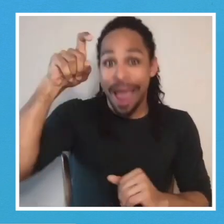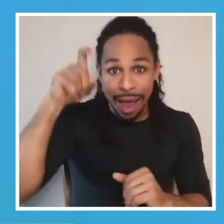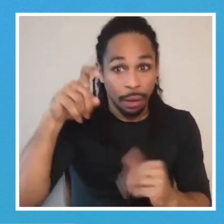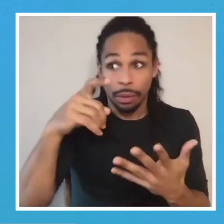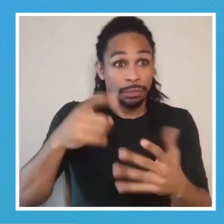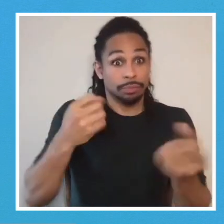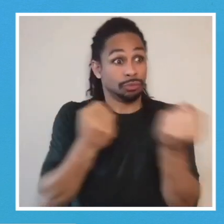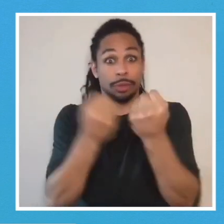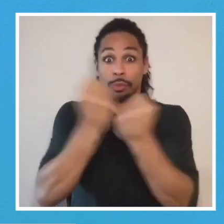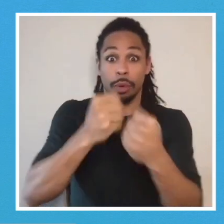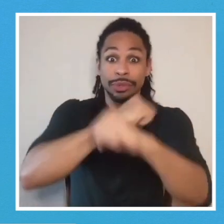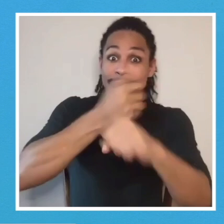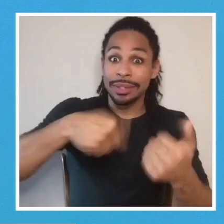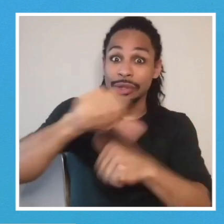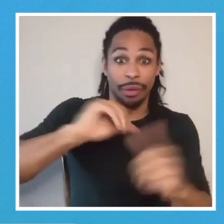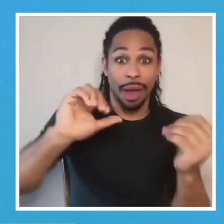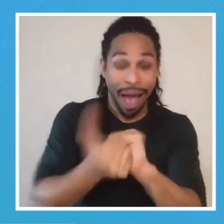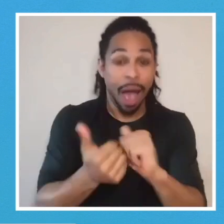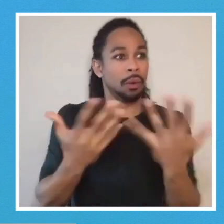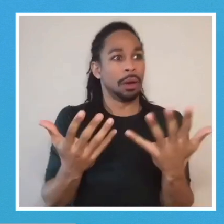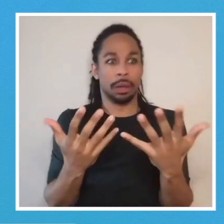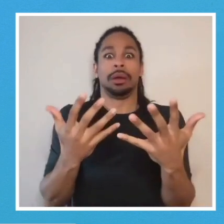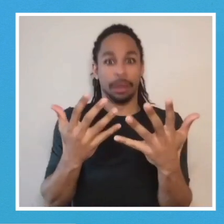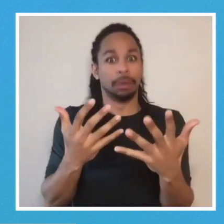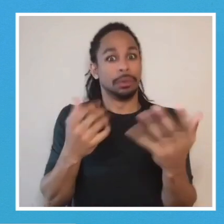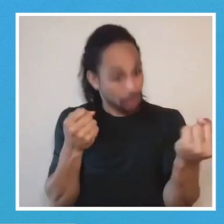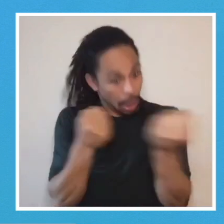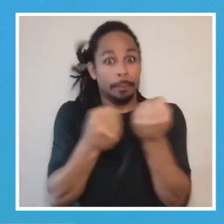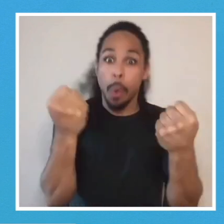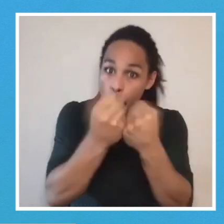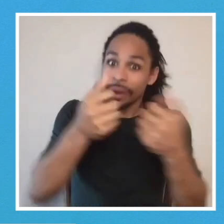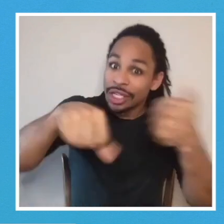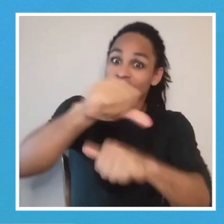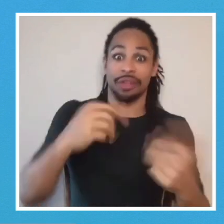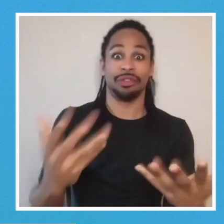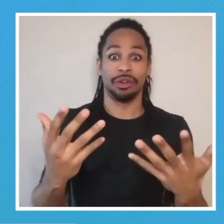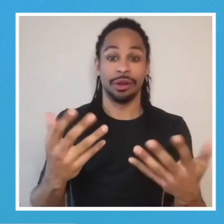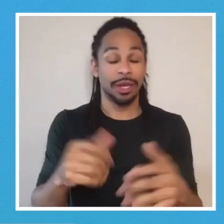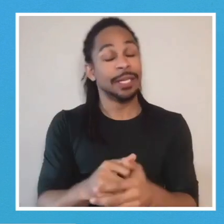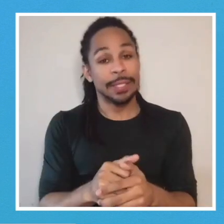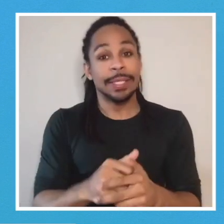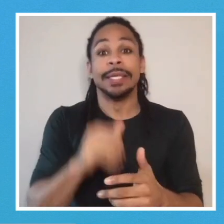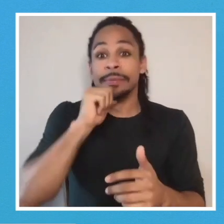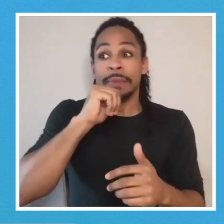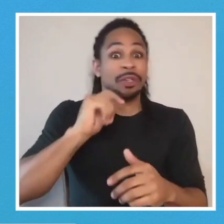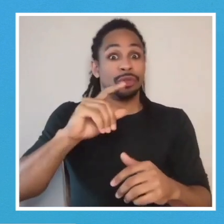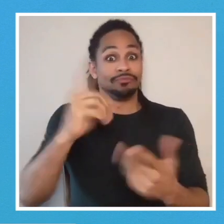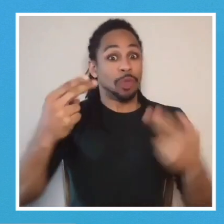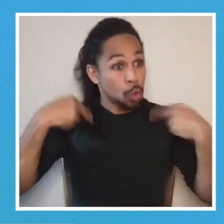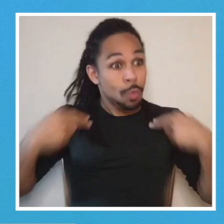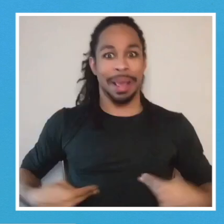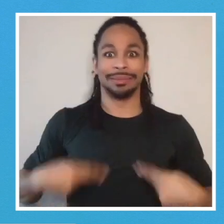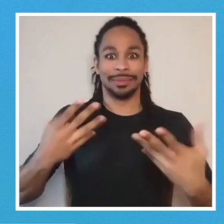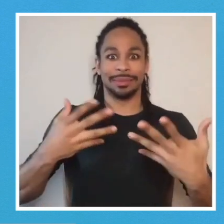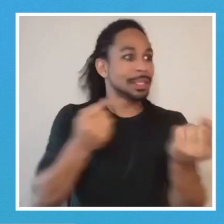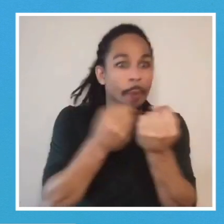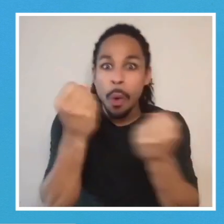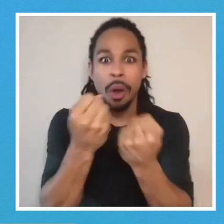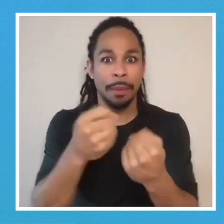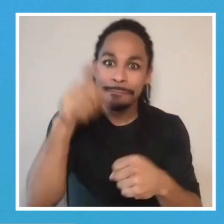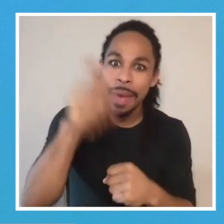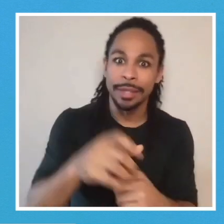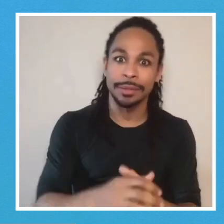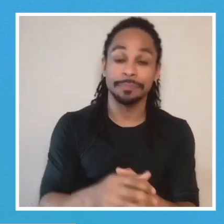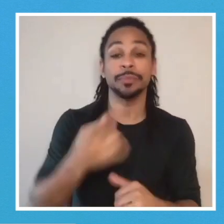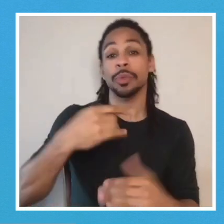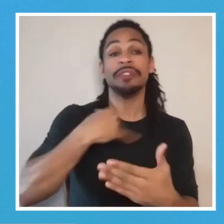we protect each other and not just each human other. Here we have art imitating